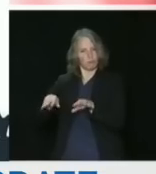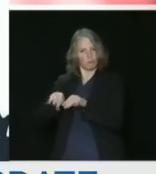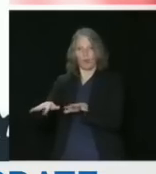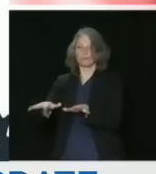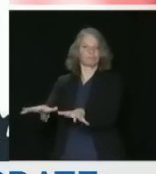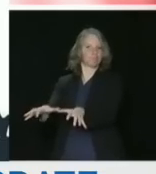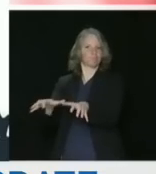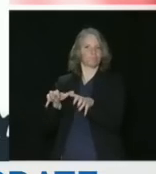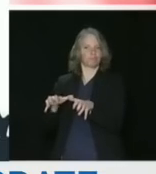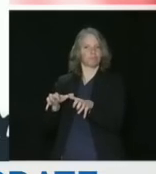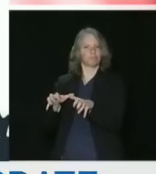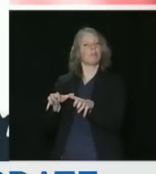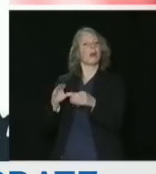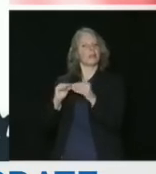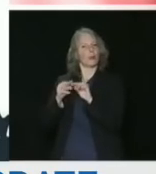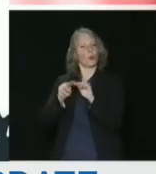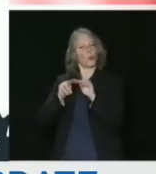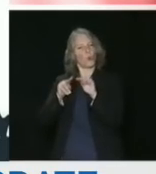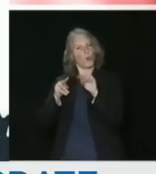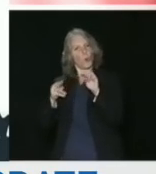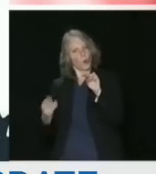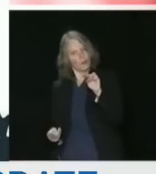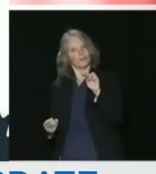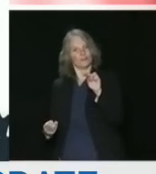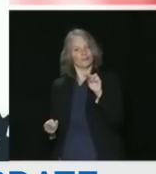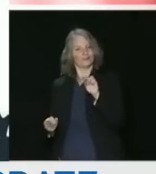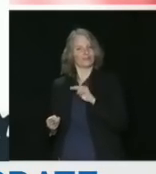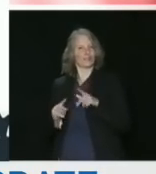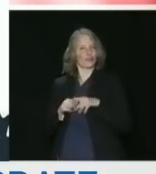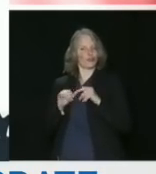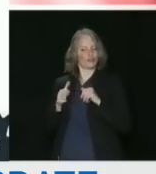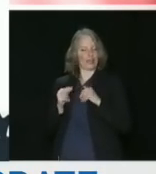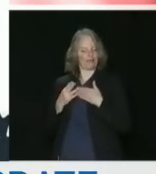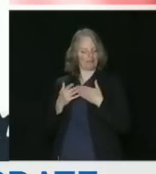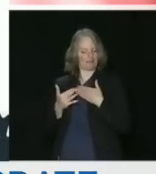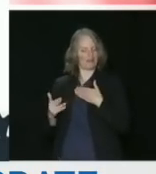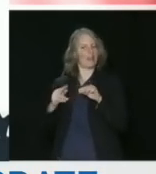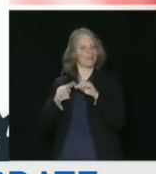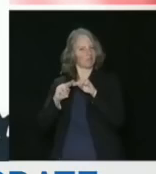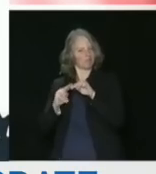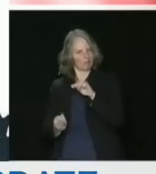homes have steadily declined since January.